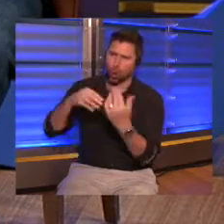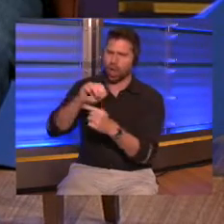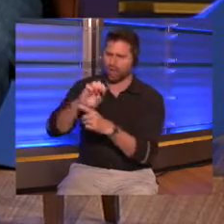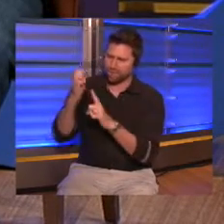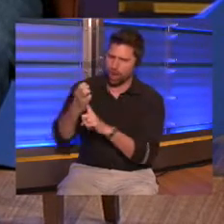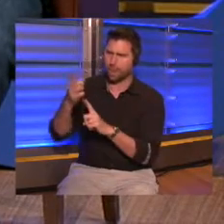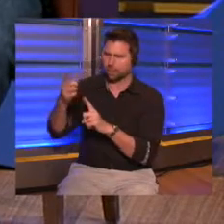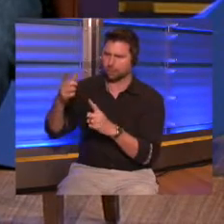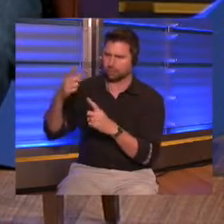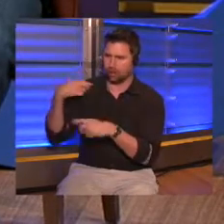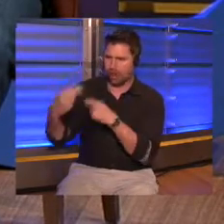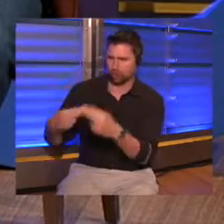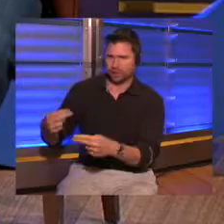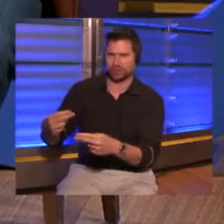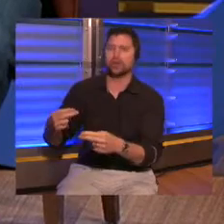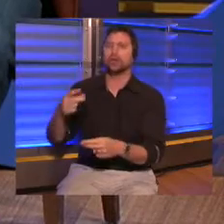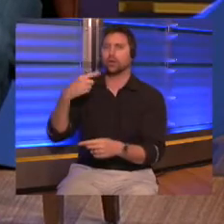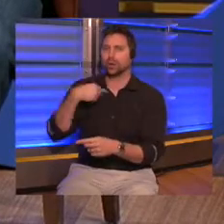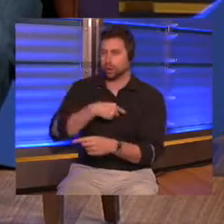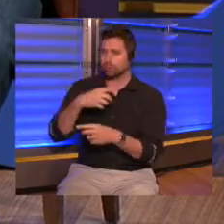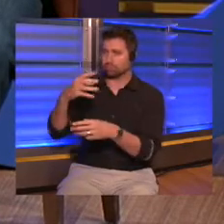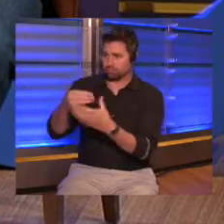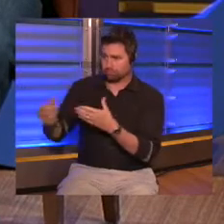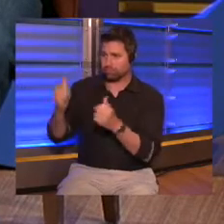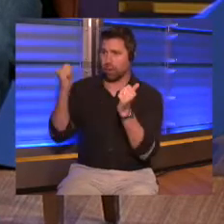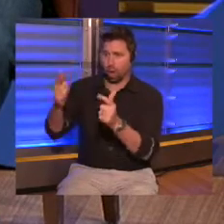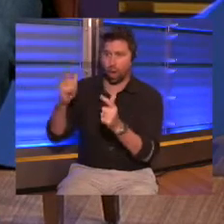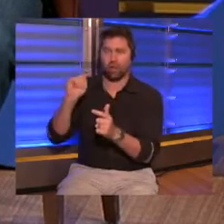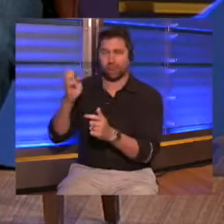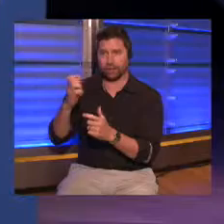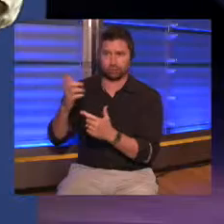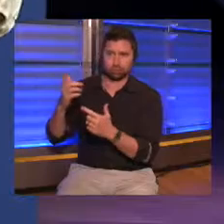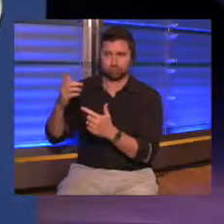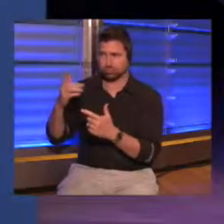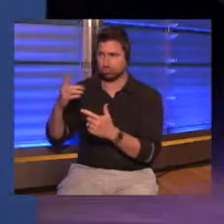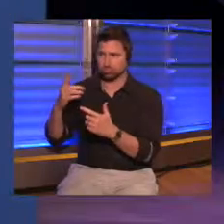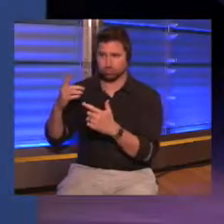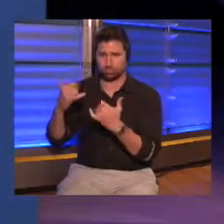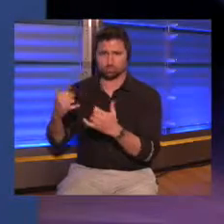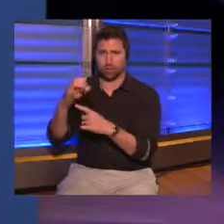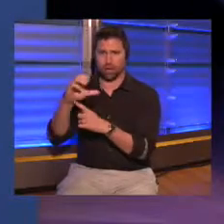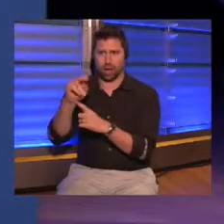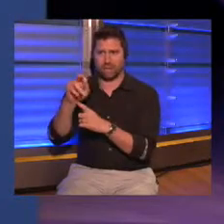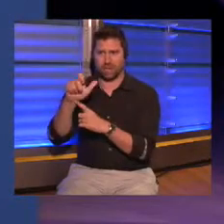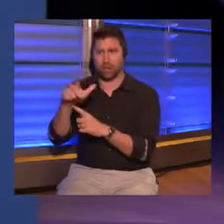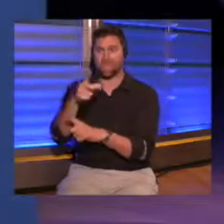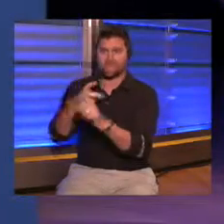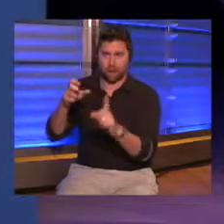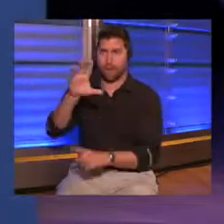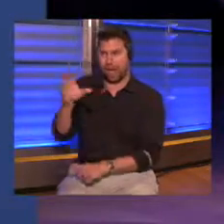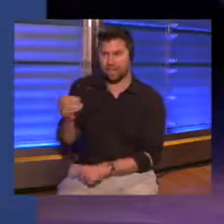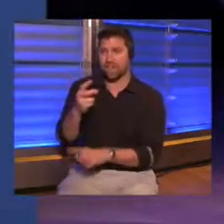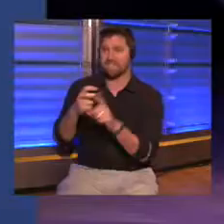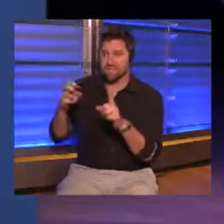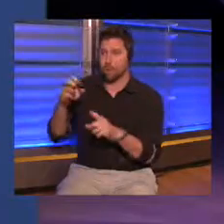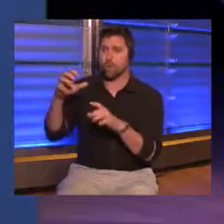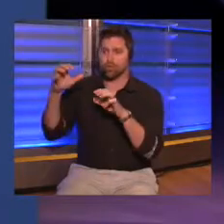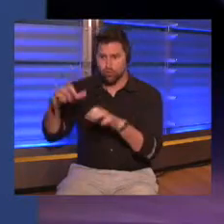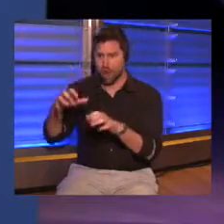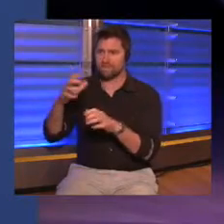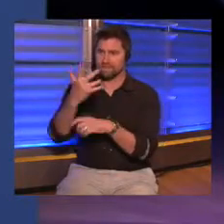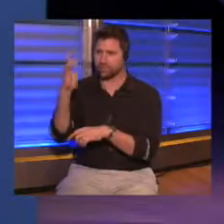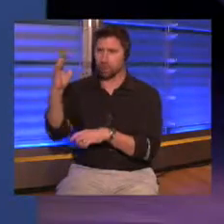heritage. And we source all of our conventional, that comes a lot from Africa, from Rainforest Alliance